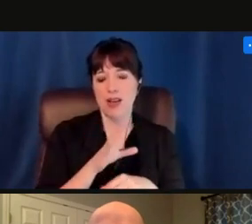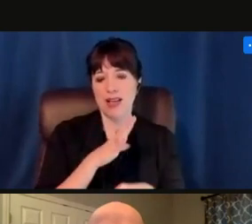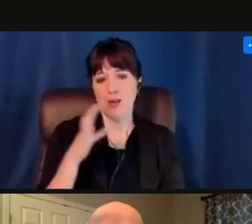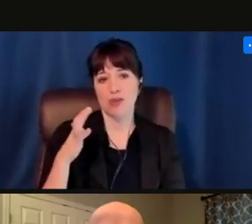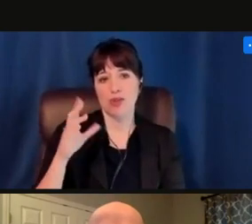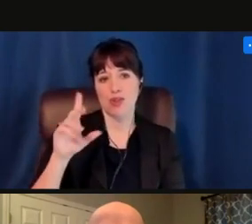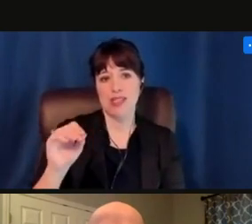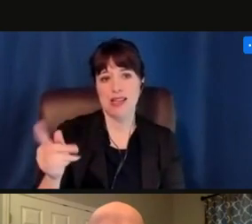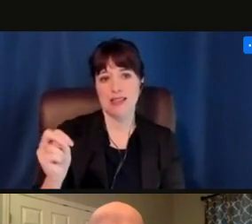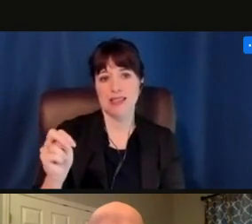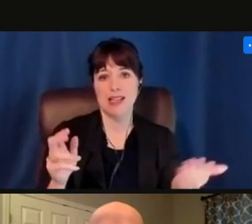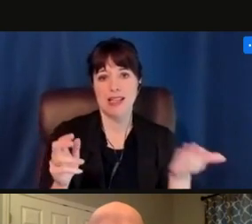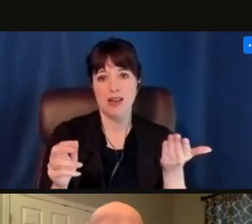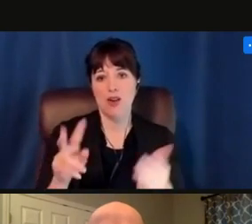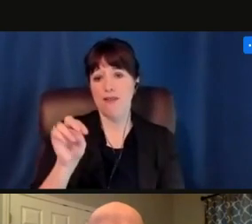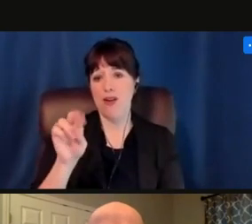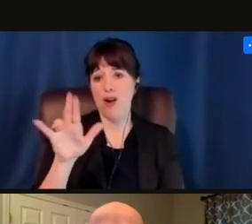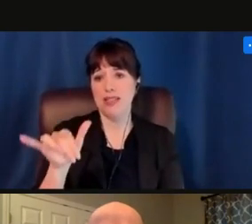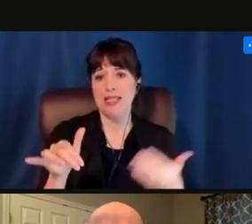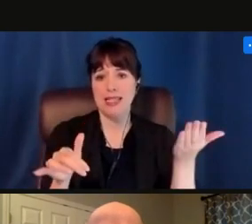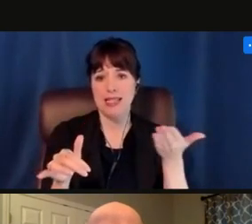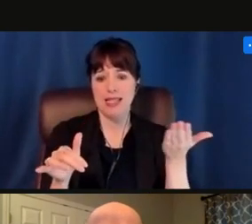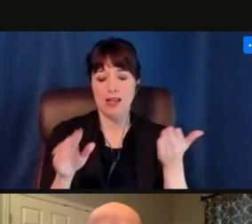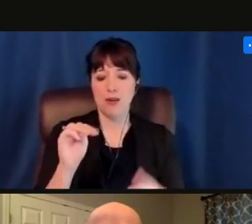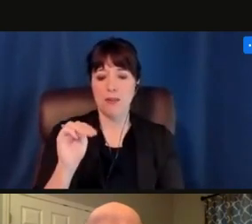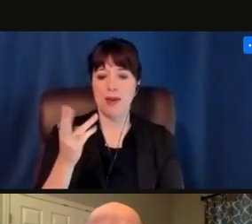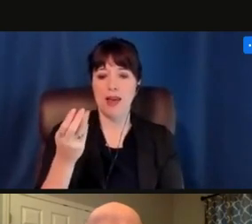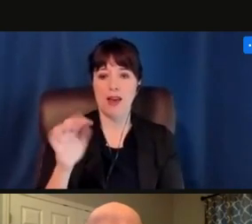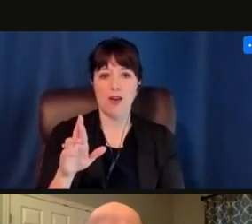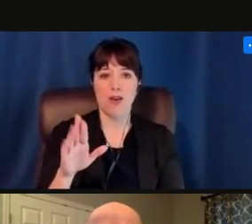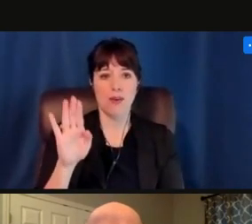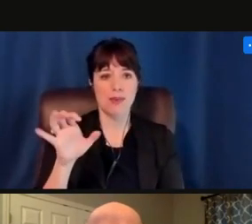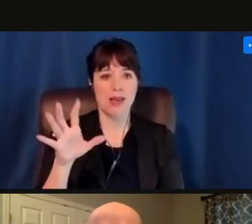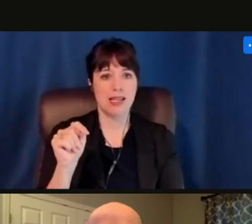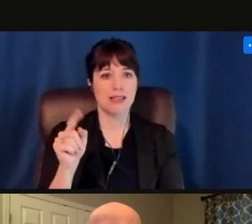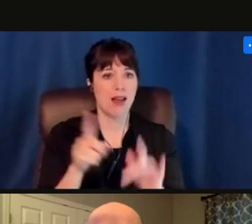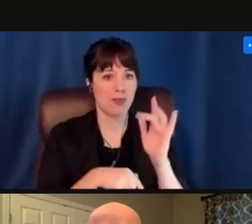Varney? Here. Mayor Bennett absent. Thank you.